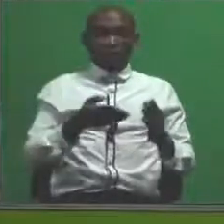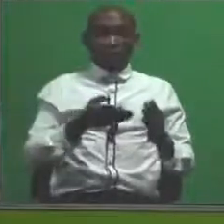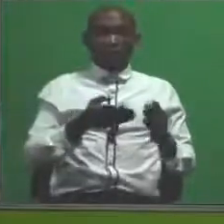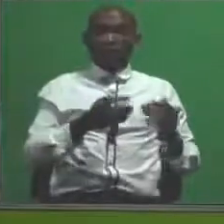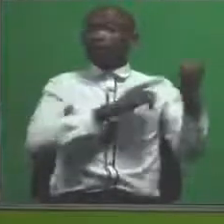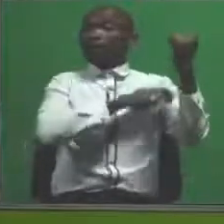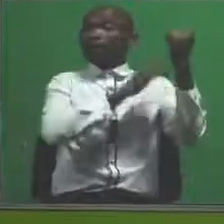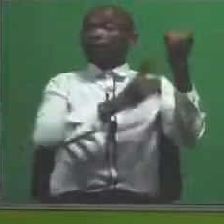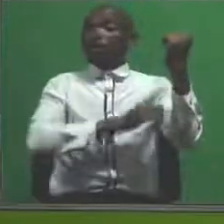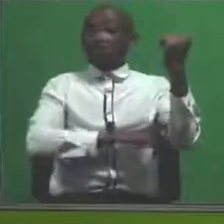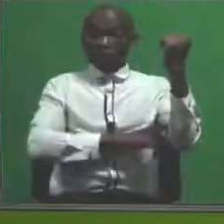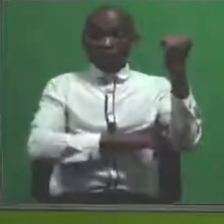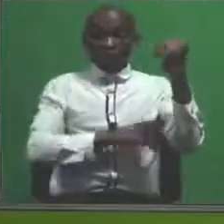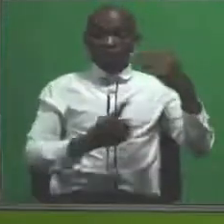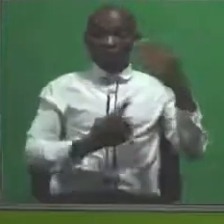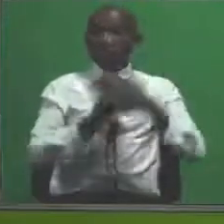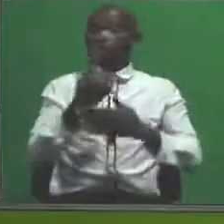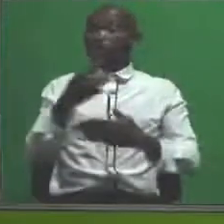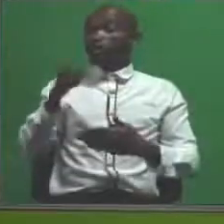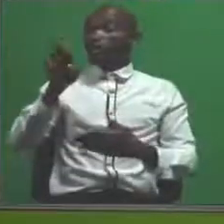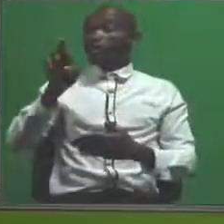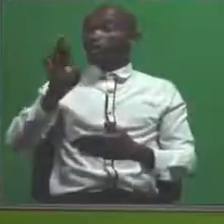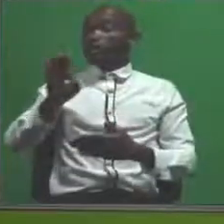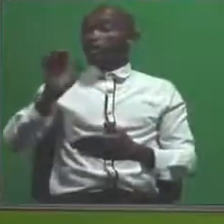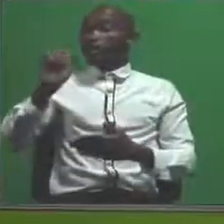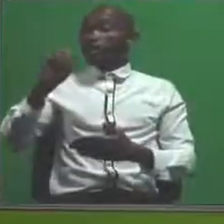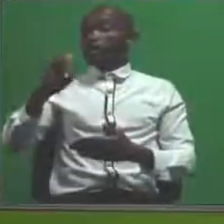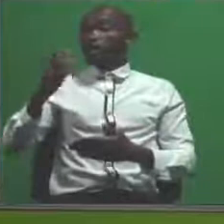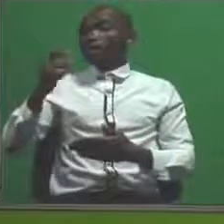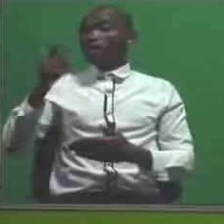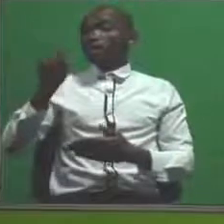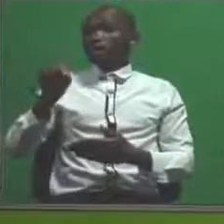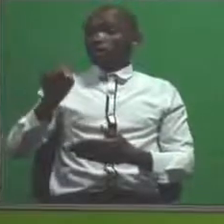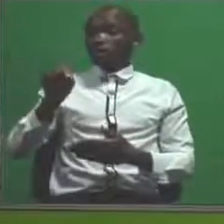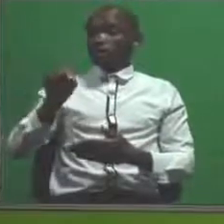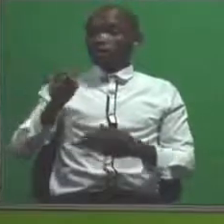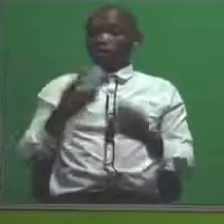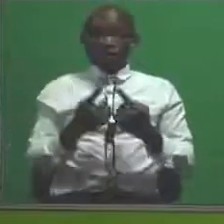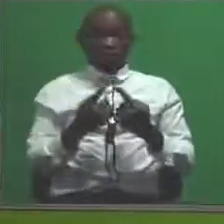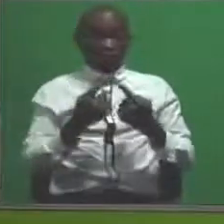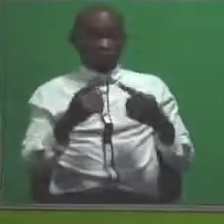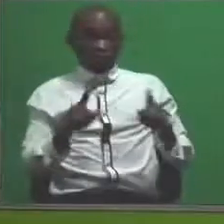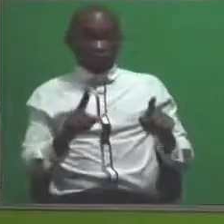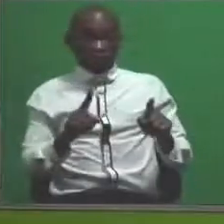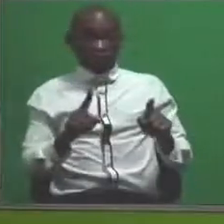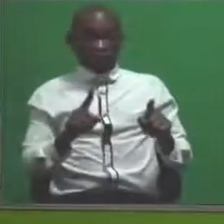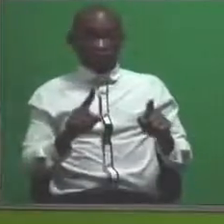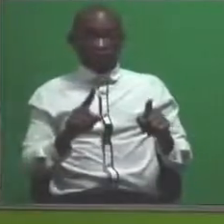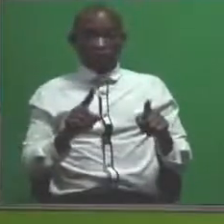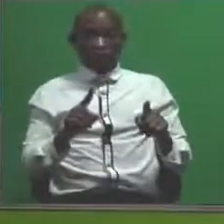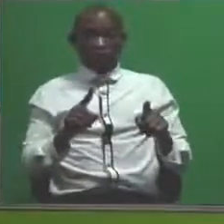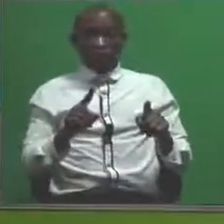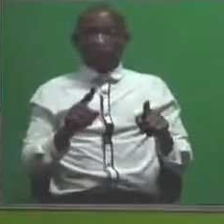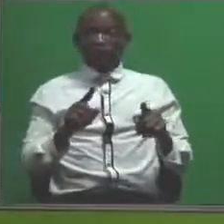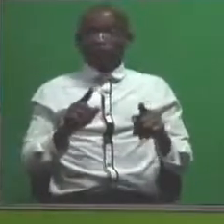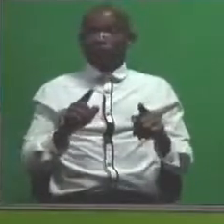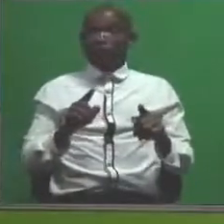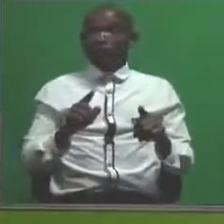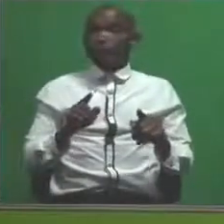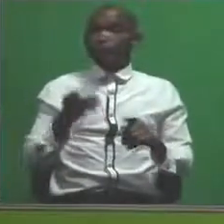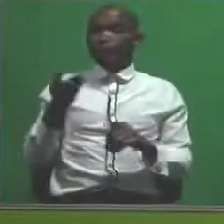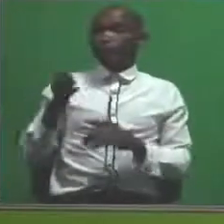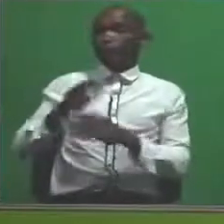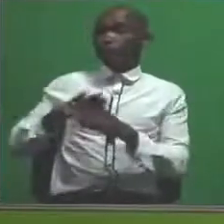and here is the point where there is a peak. Therefore, the difference between these 2 points, we